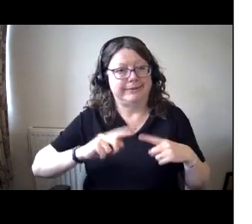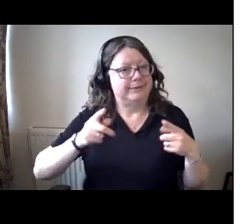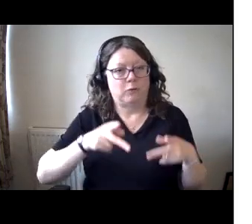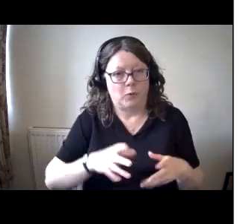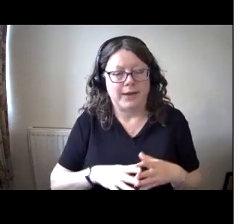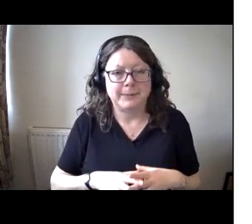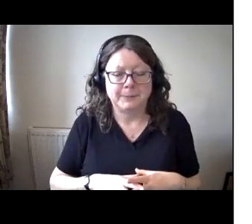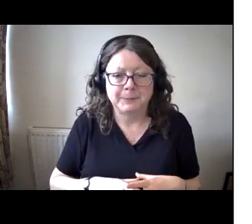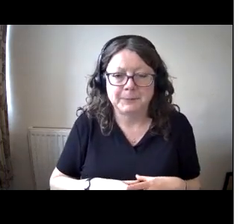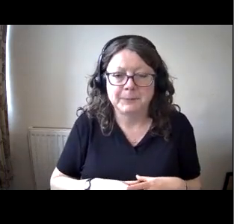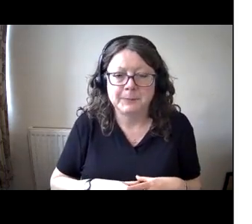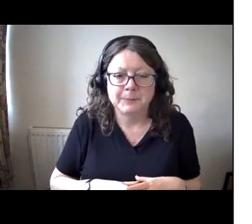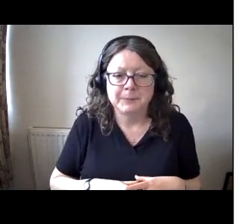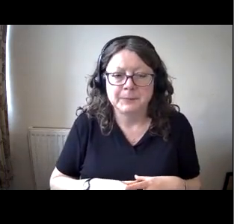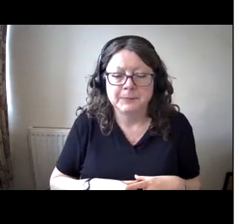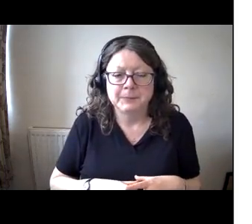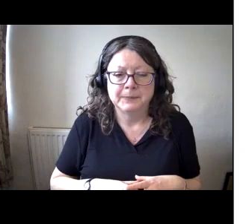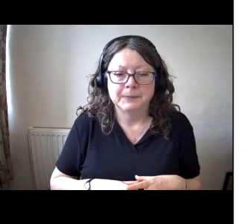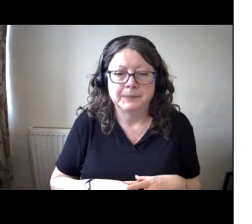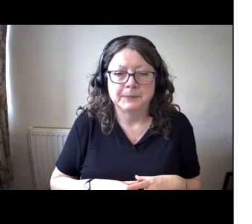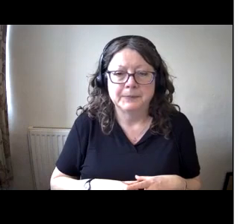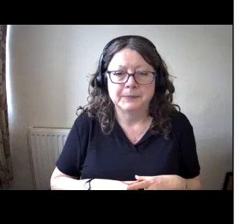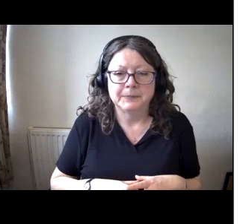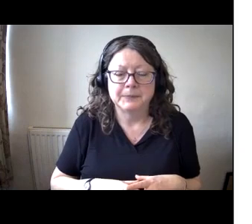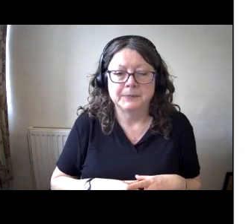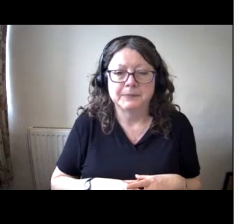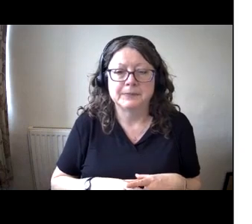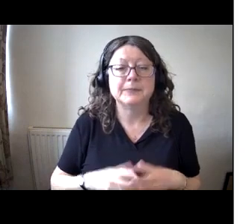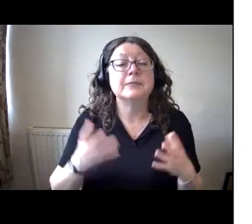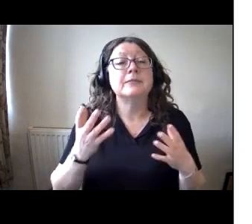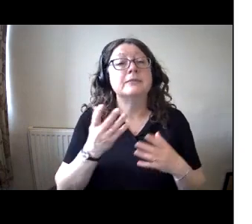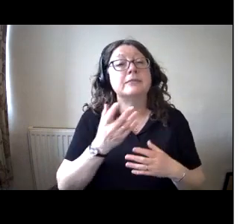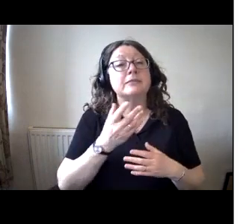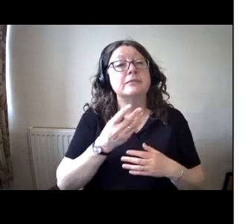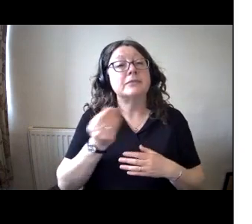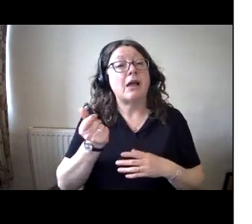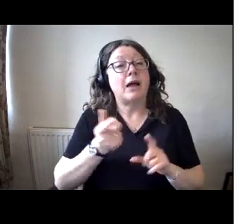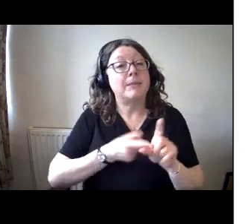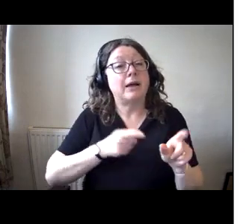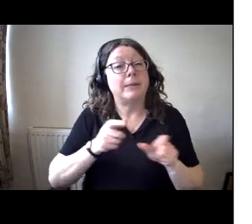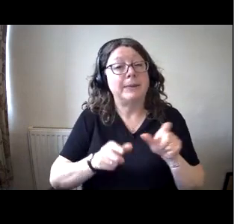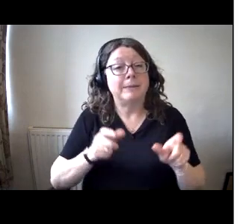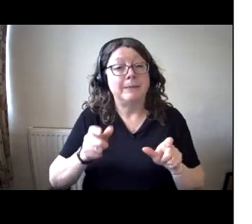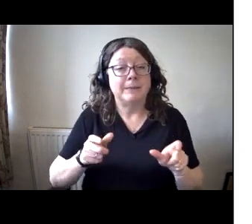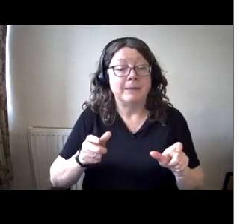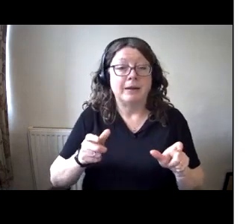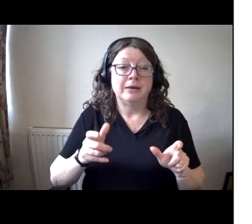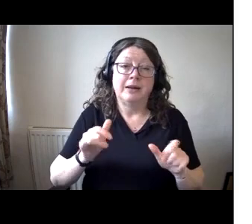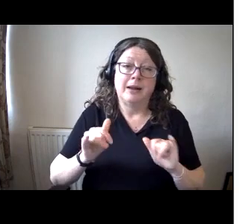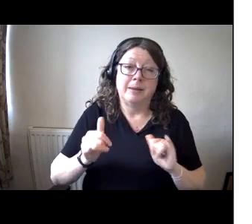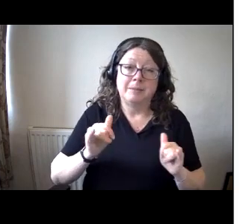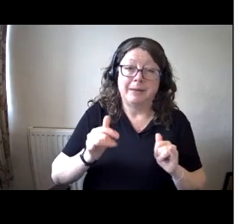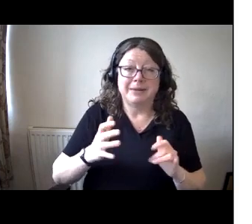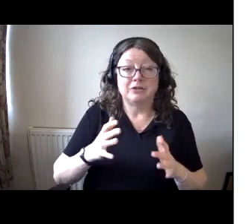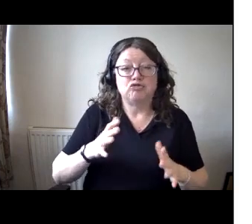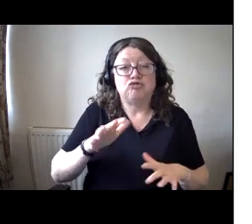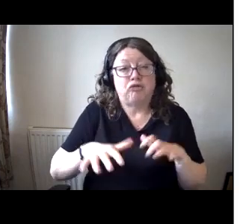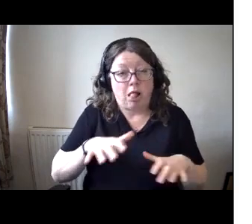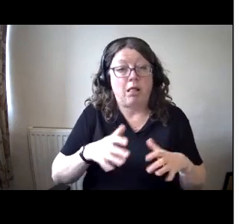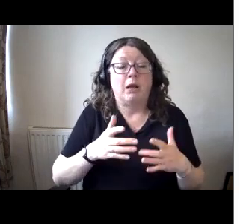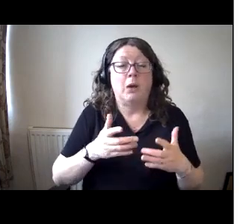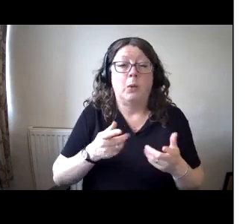people that they may have difficulties in terms of managing their emotional regulation. And that can be because